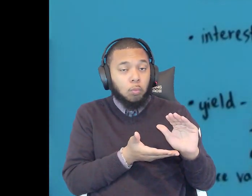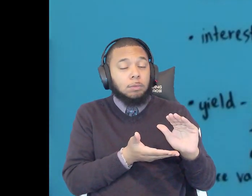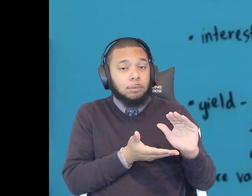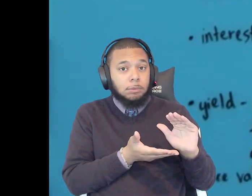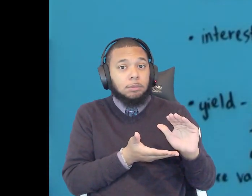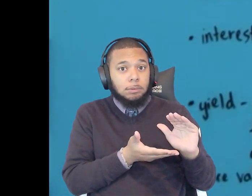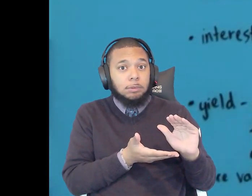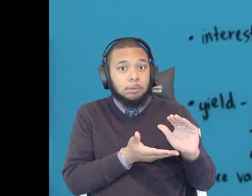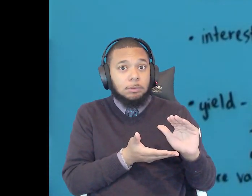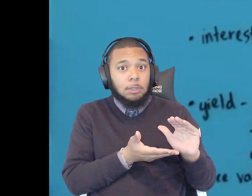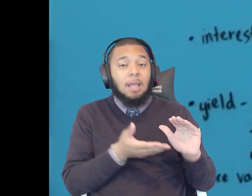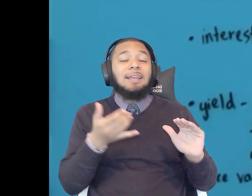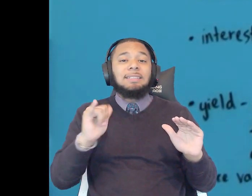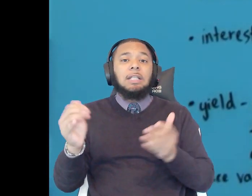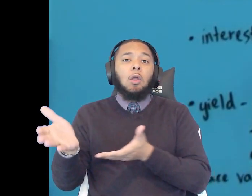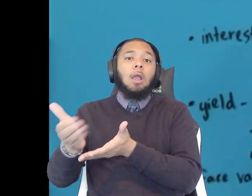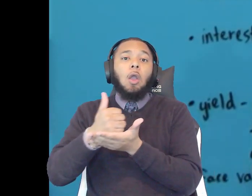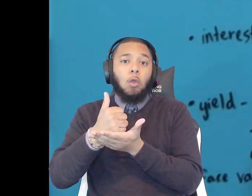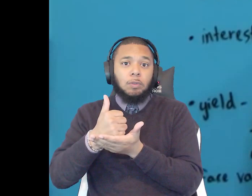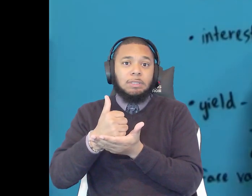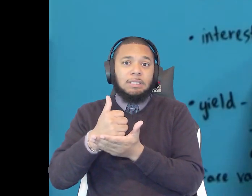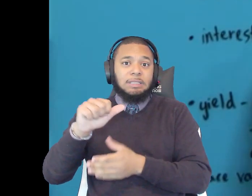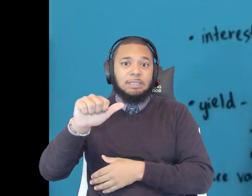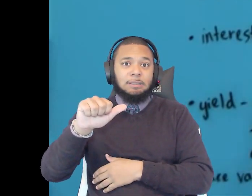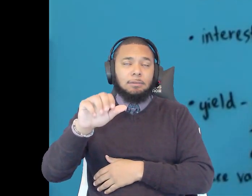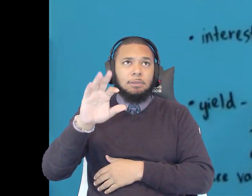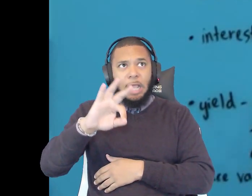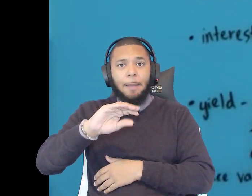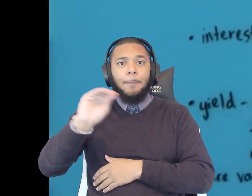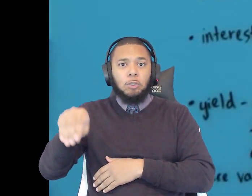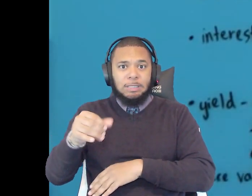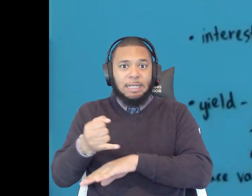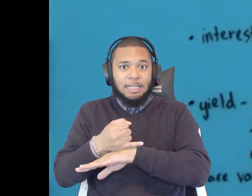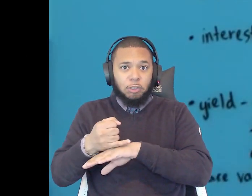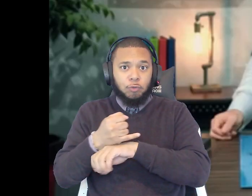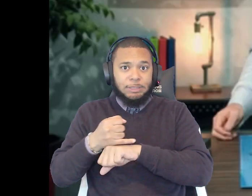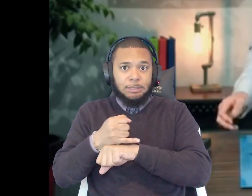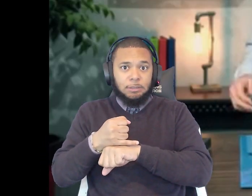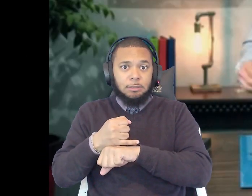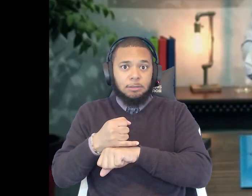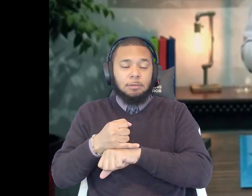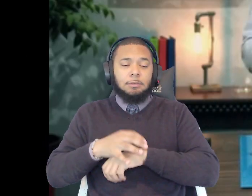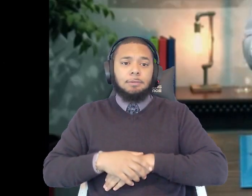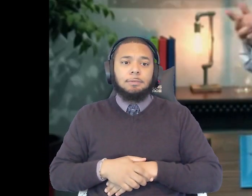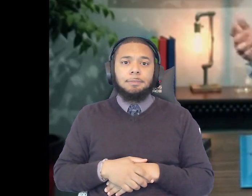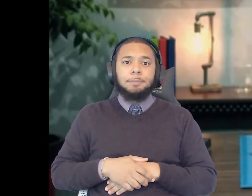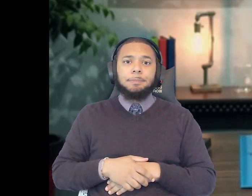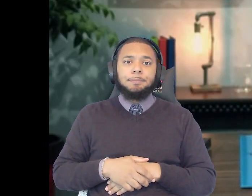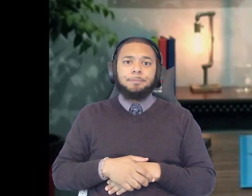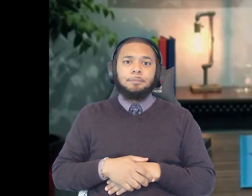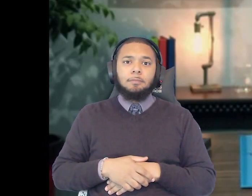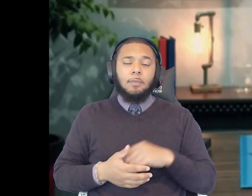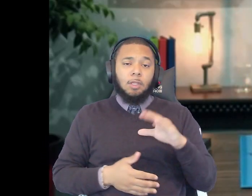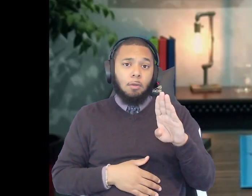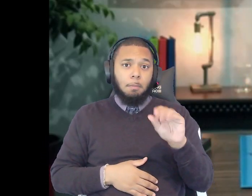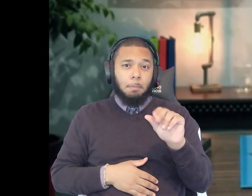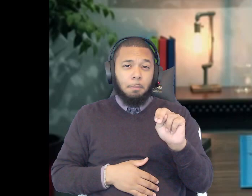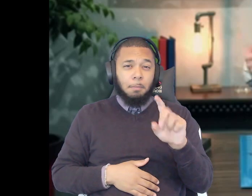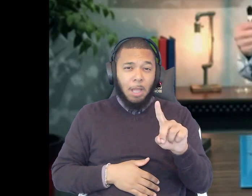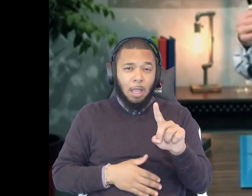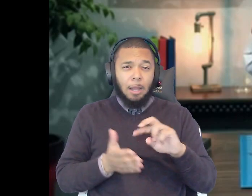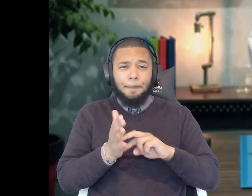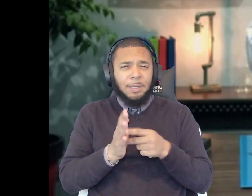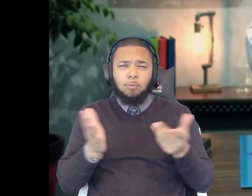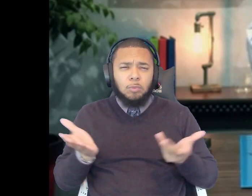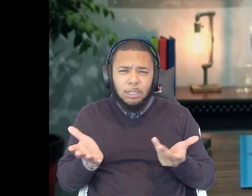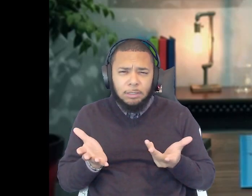that same 9% interest rate on the face value. So what is a bond? A bond